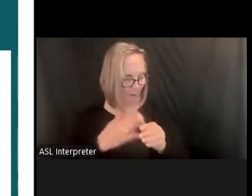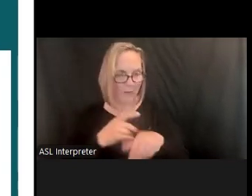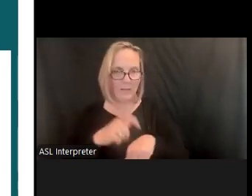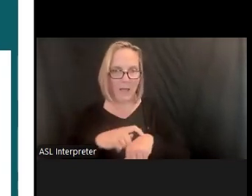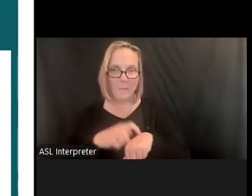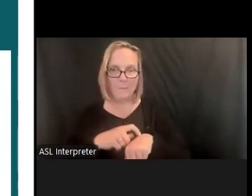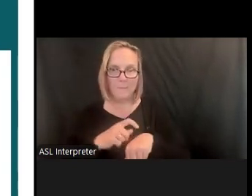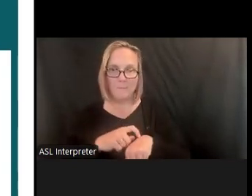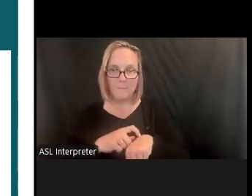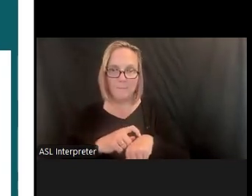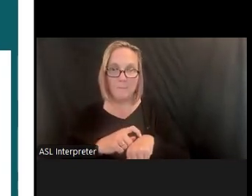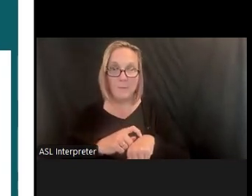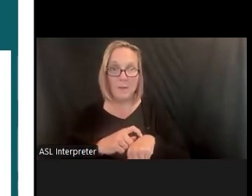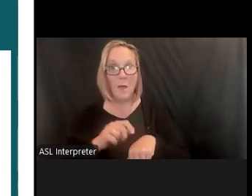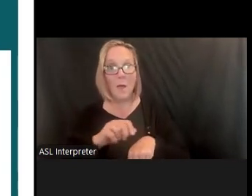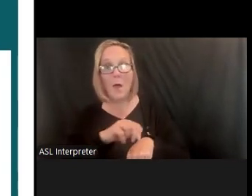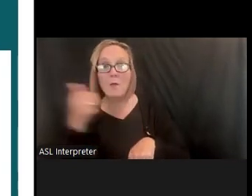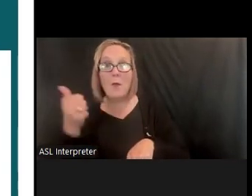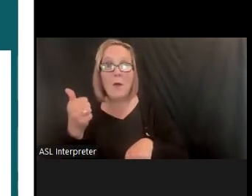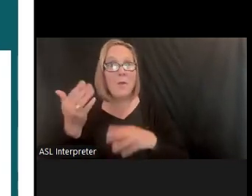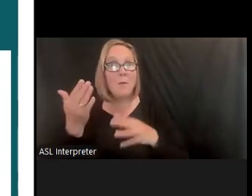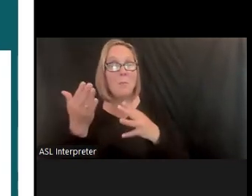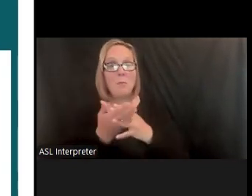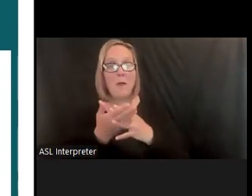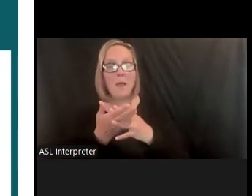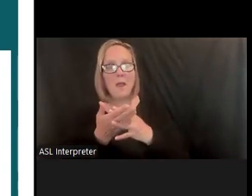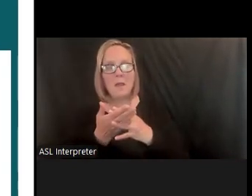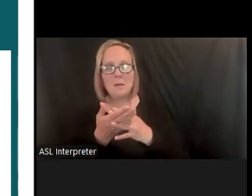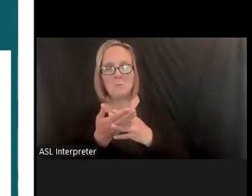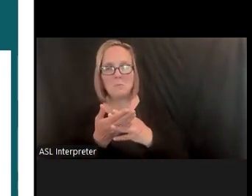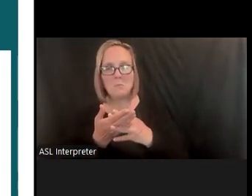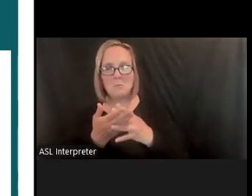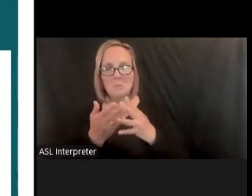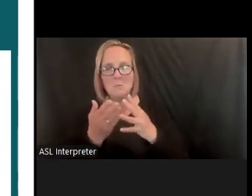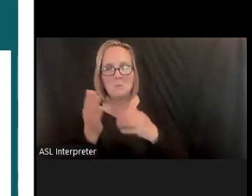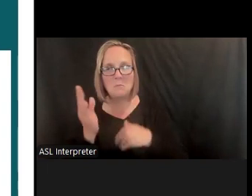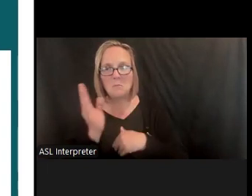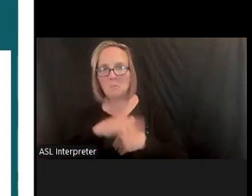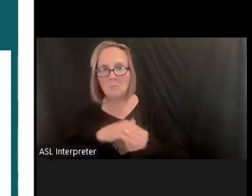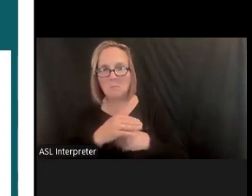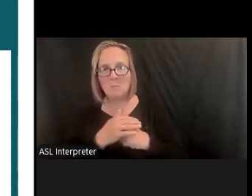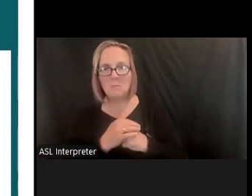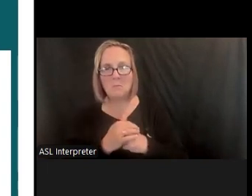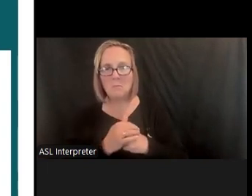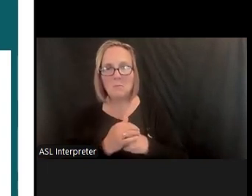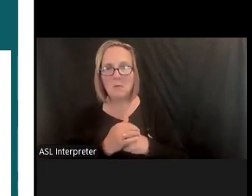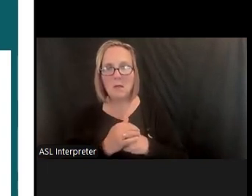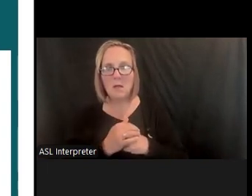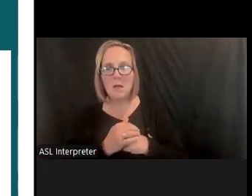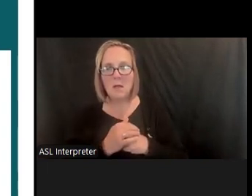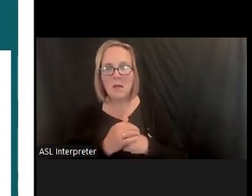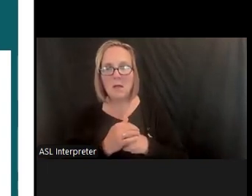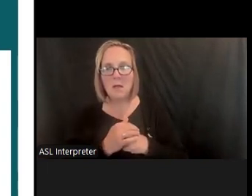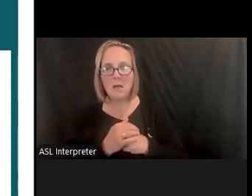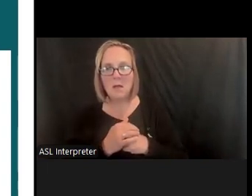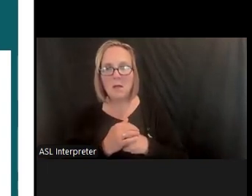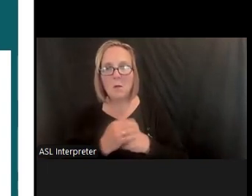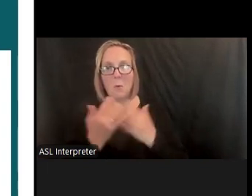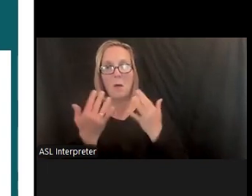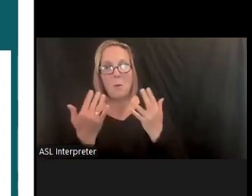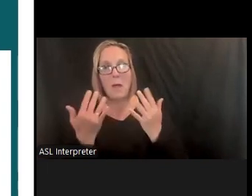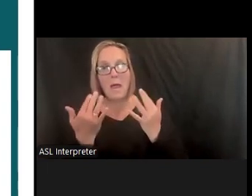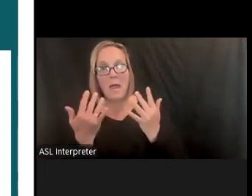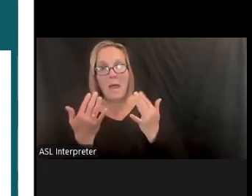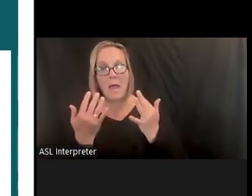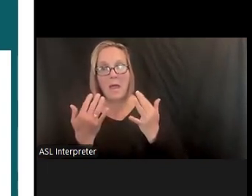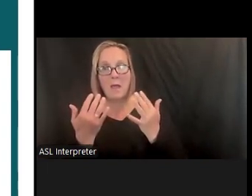taking an additional break at this point, I think we'll just mute, wait a little bit, and